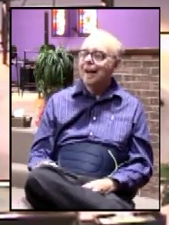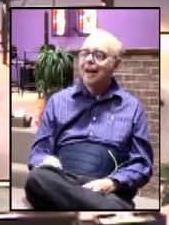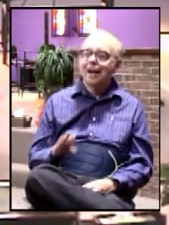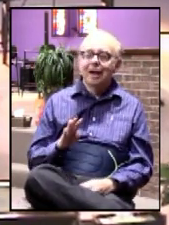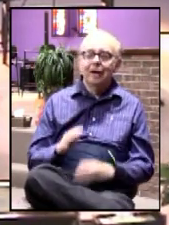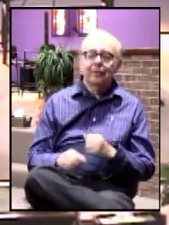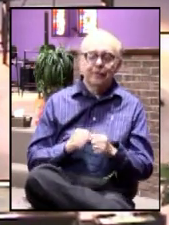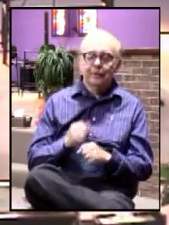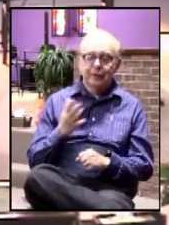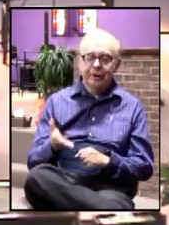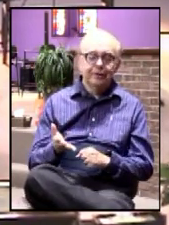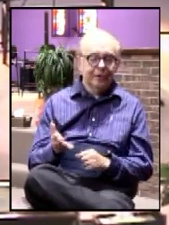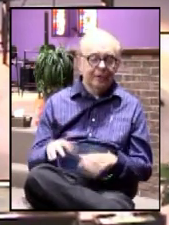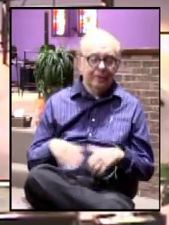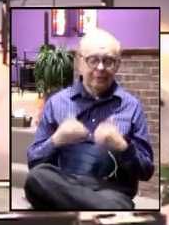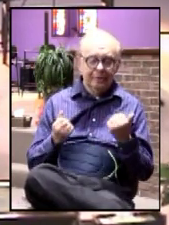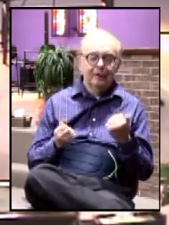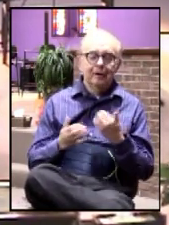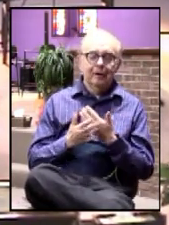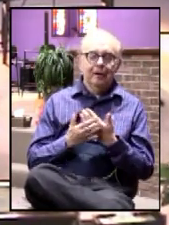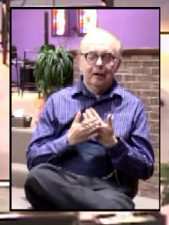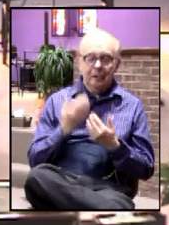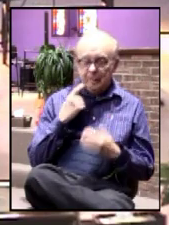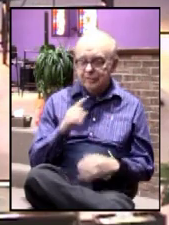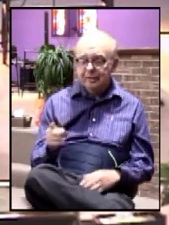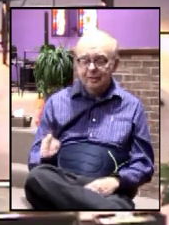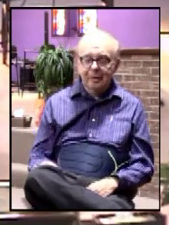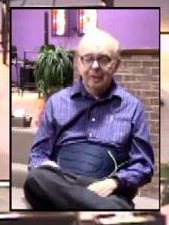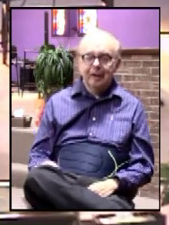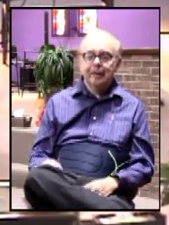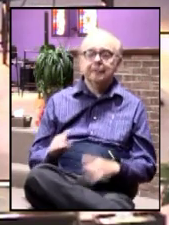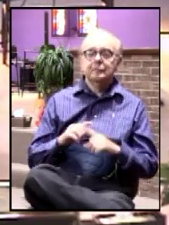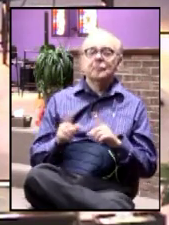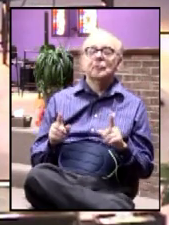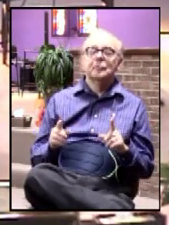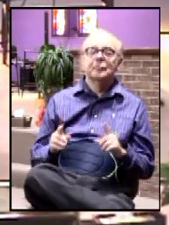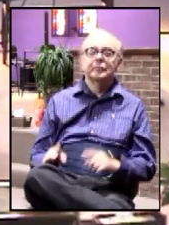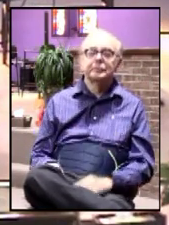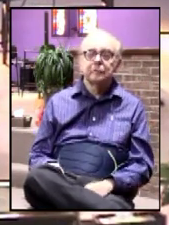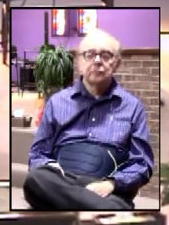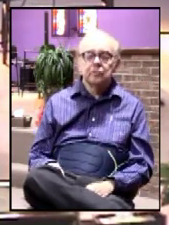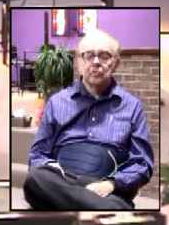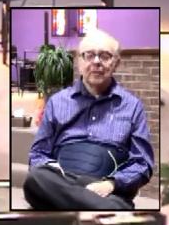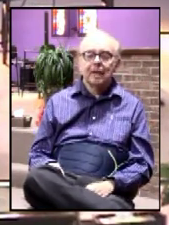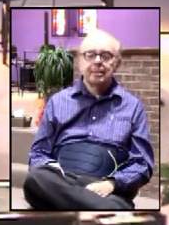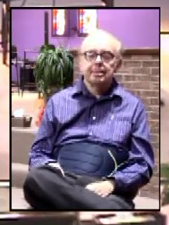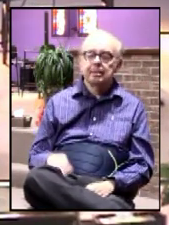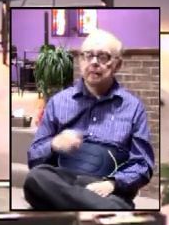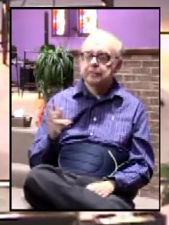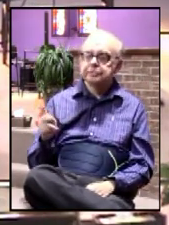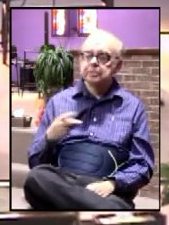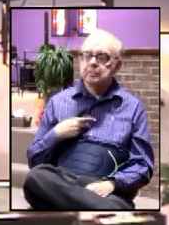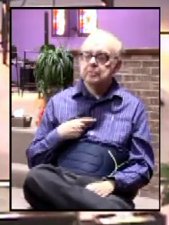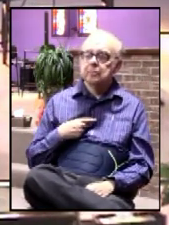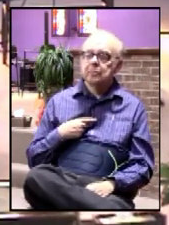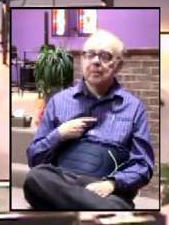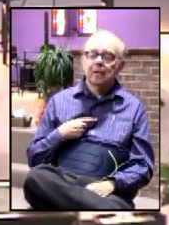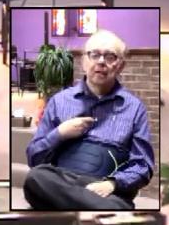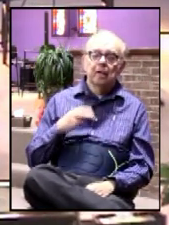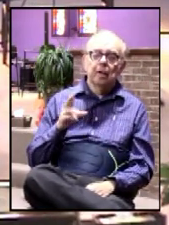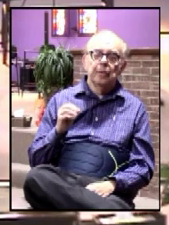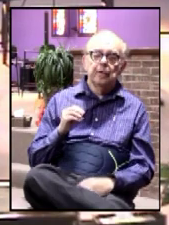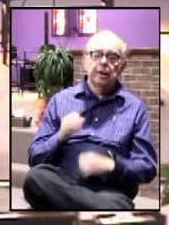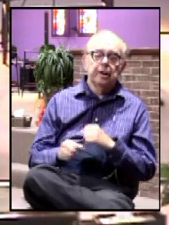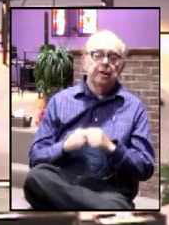for the 40 years that they were living there. And I don't know about y'all, but any of y'all got a